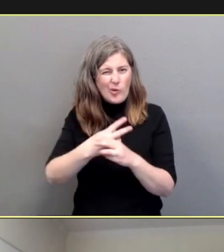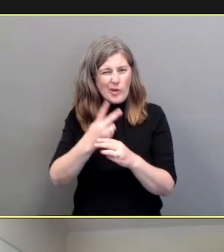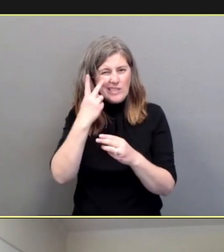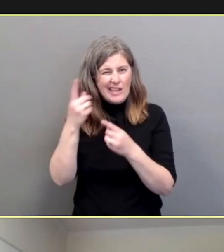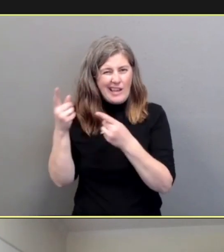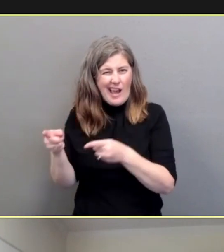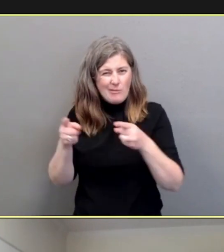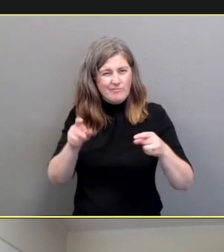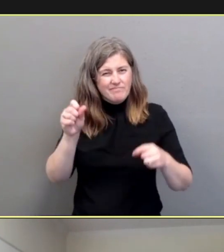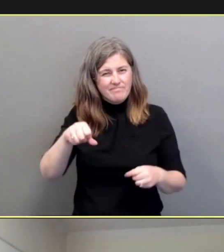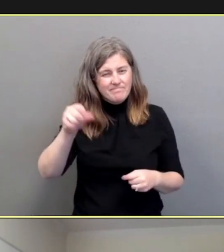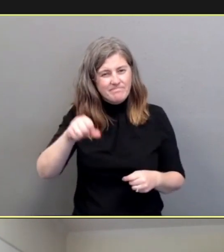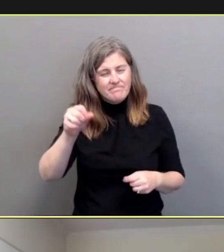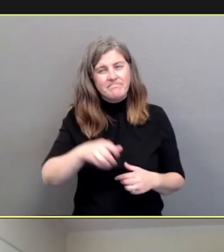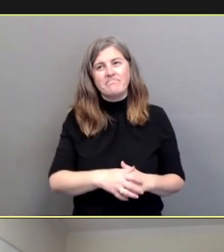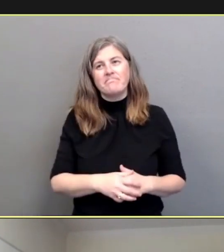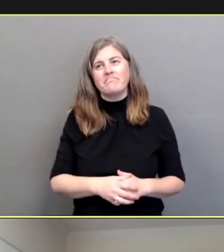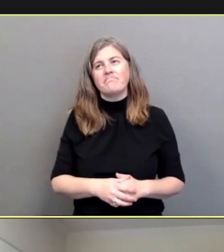So